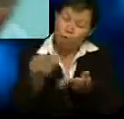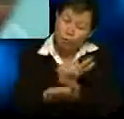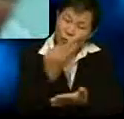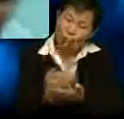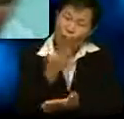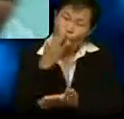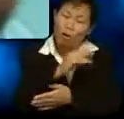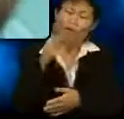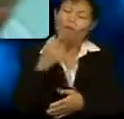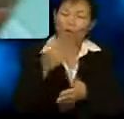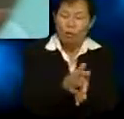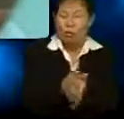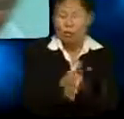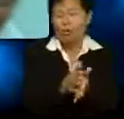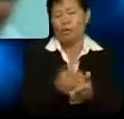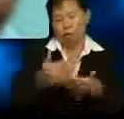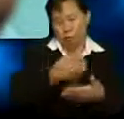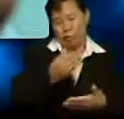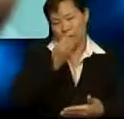vegetables before eating them.